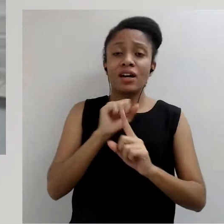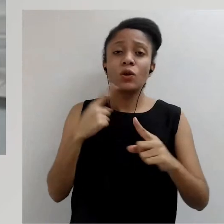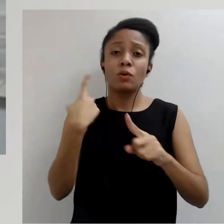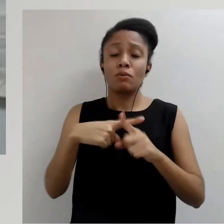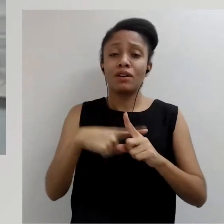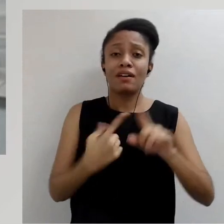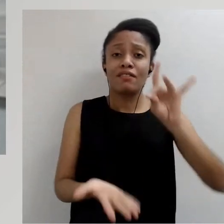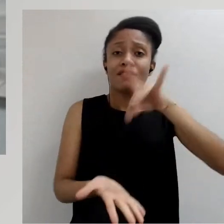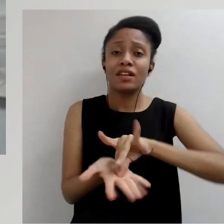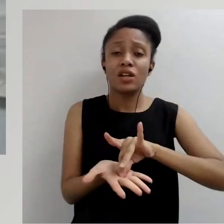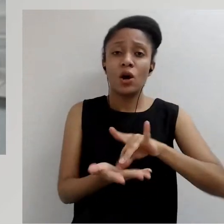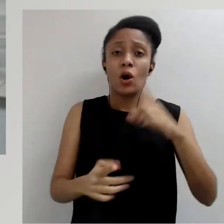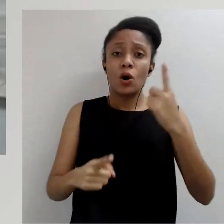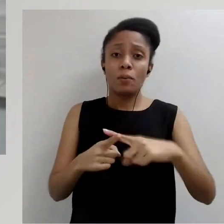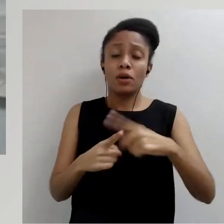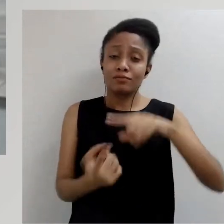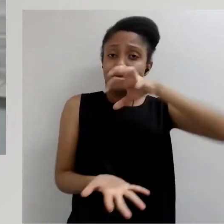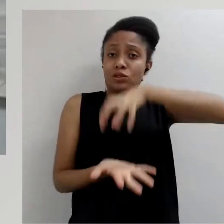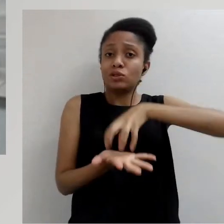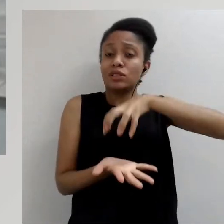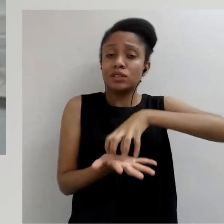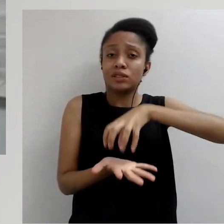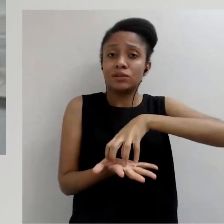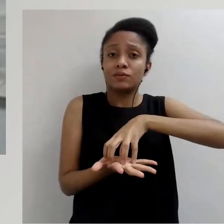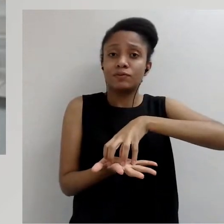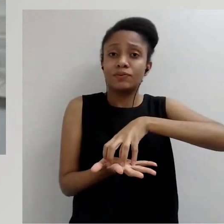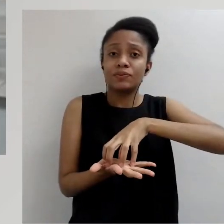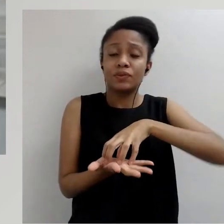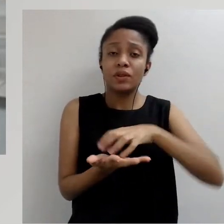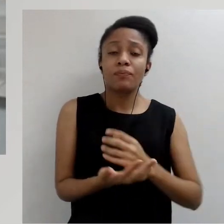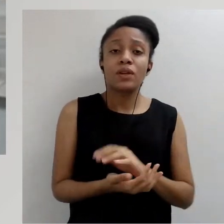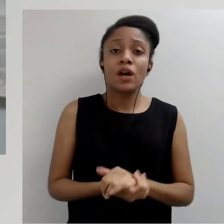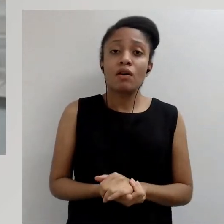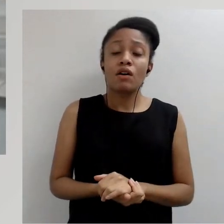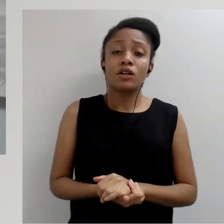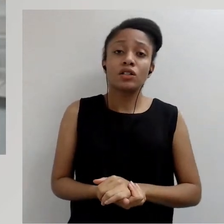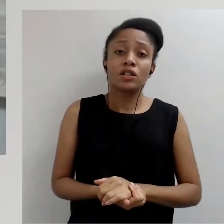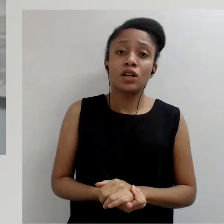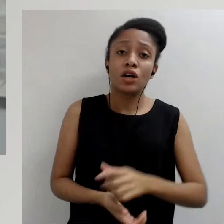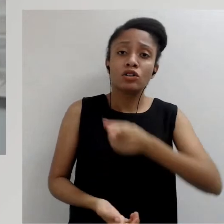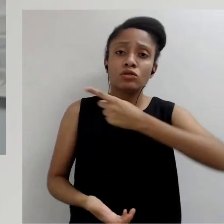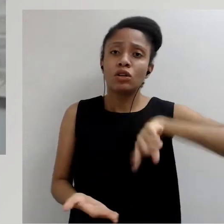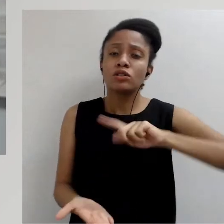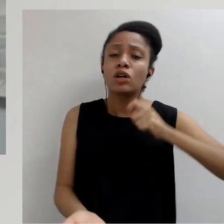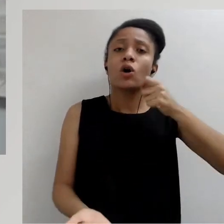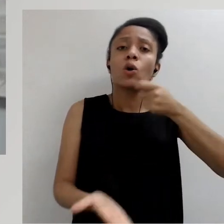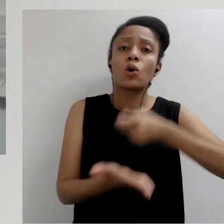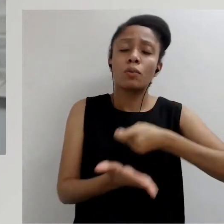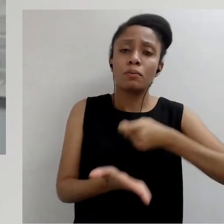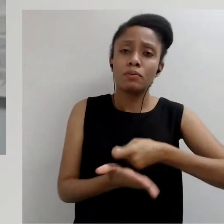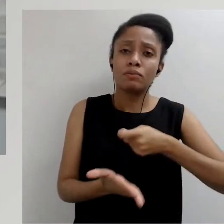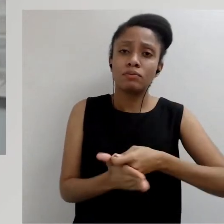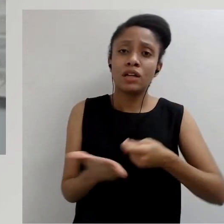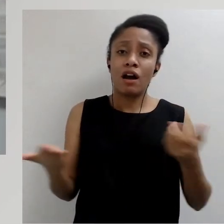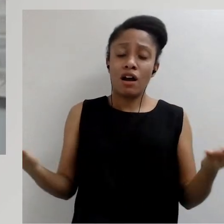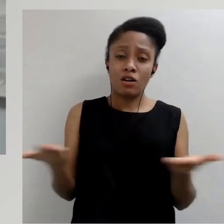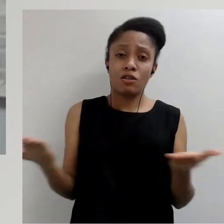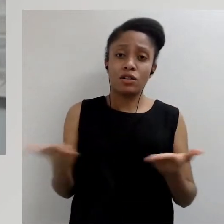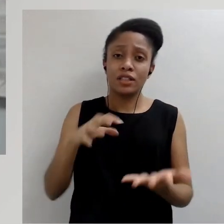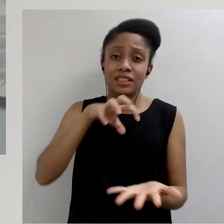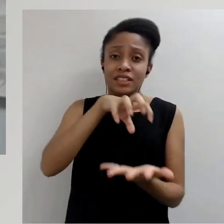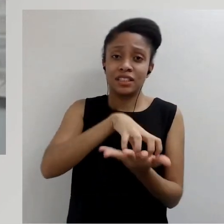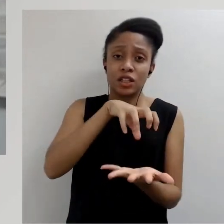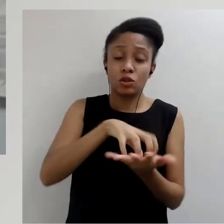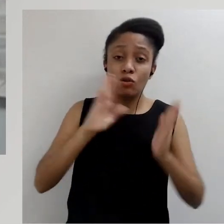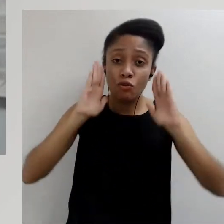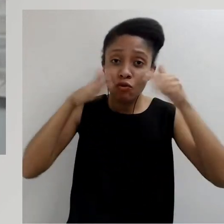a reality that it harms our own sector. But our change